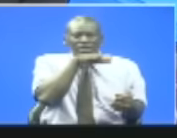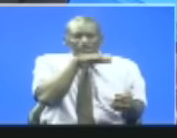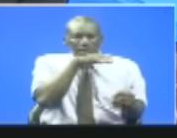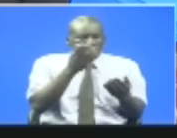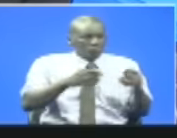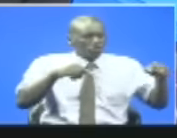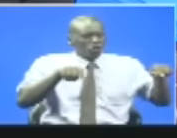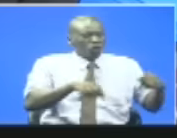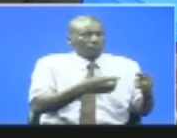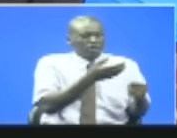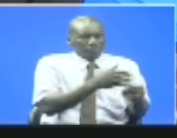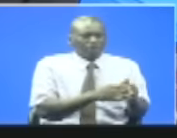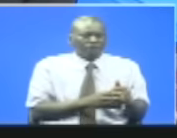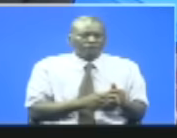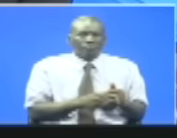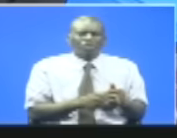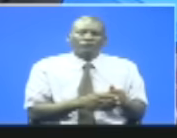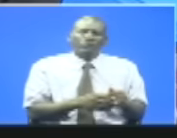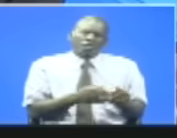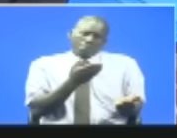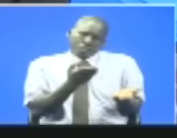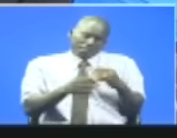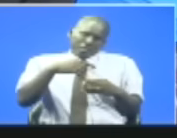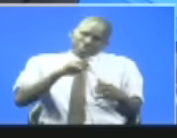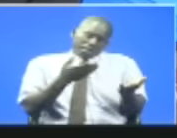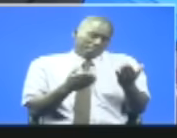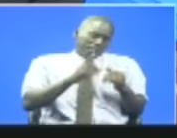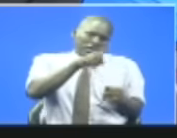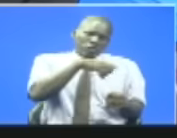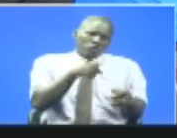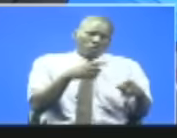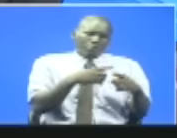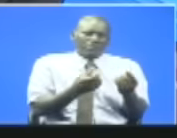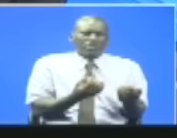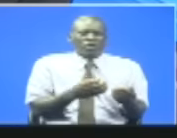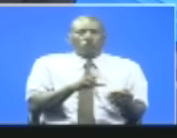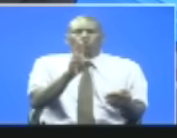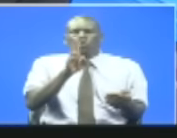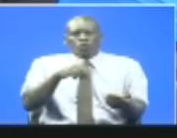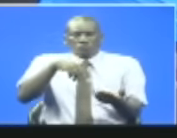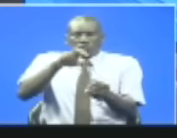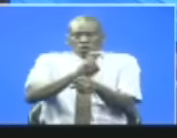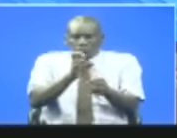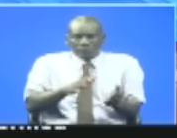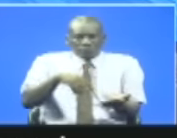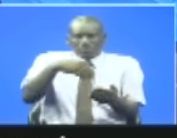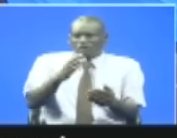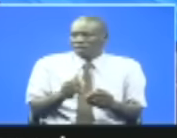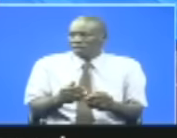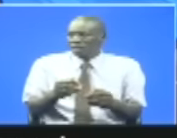conflict. He might be right, he might be wrong, but he was a bystander. I think, let me come